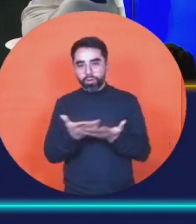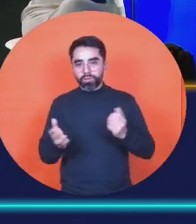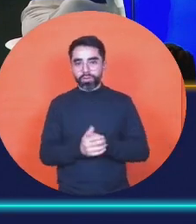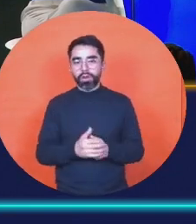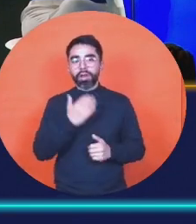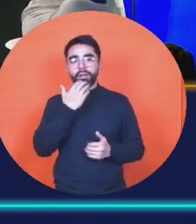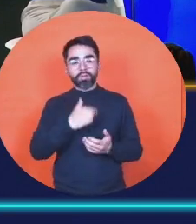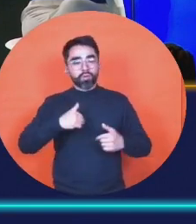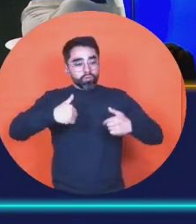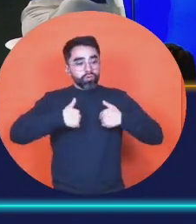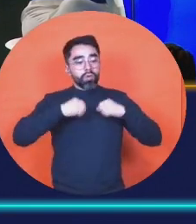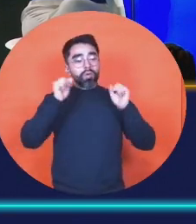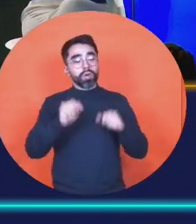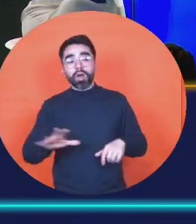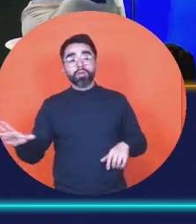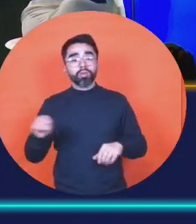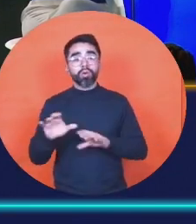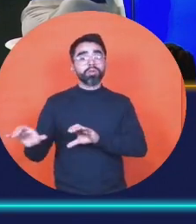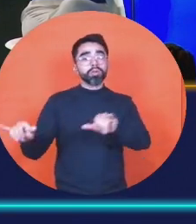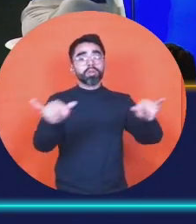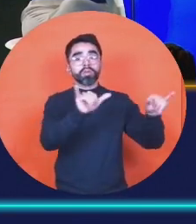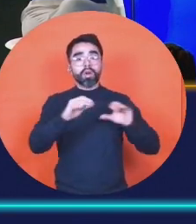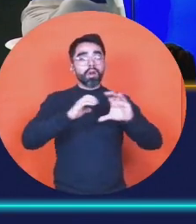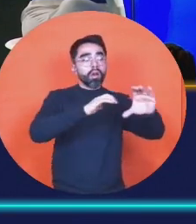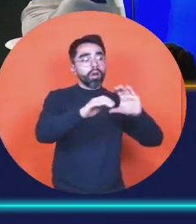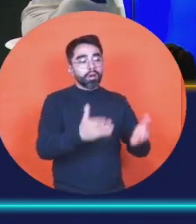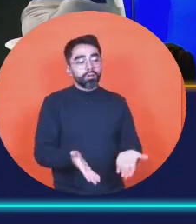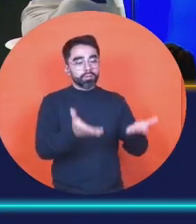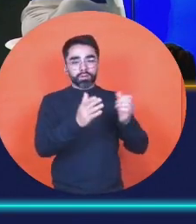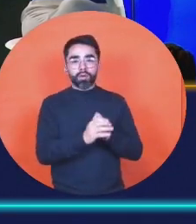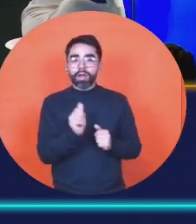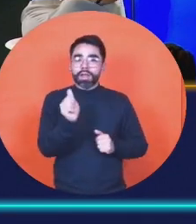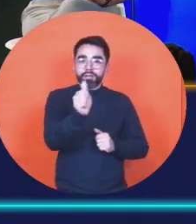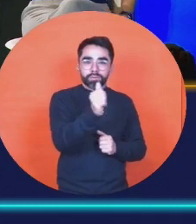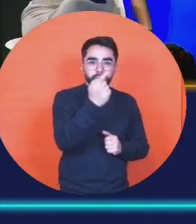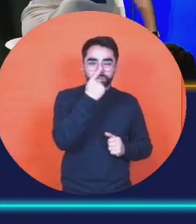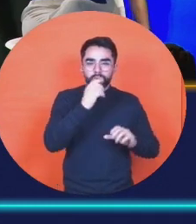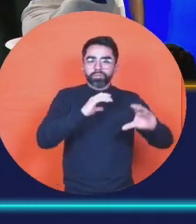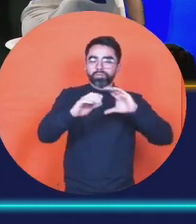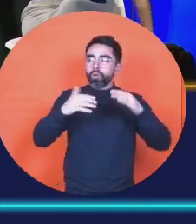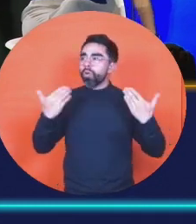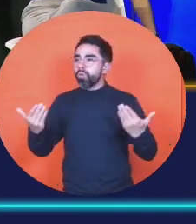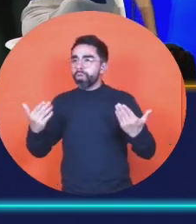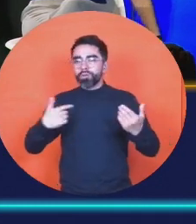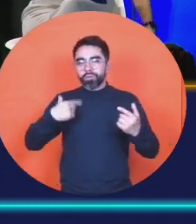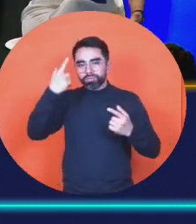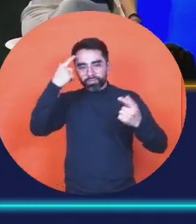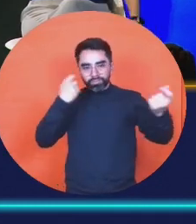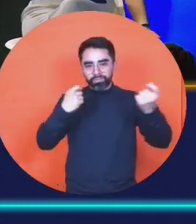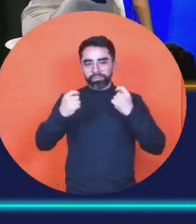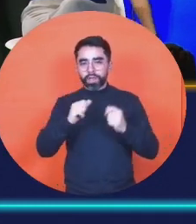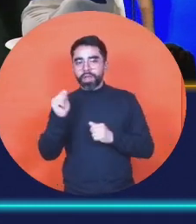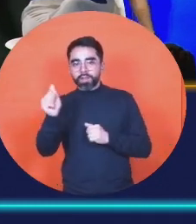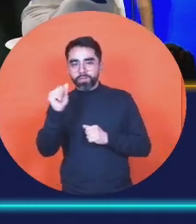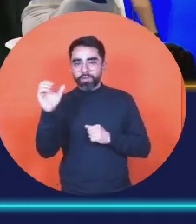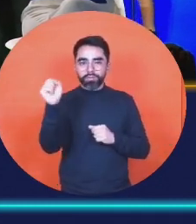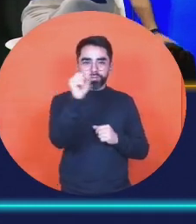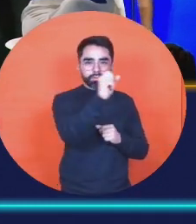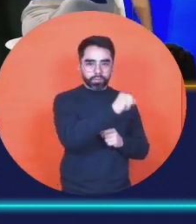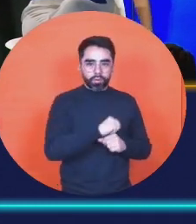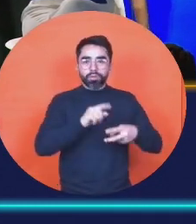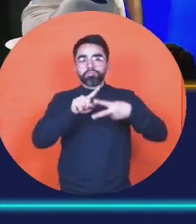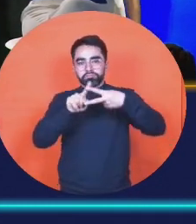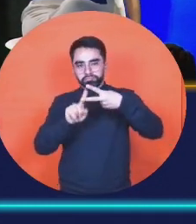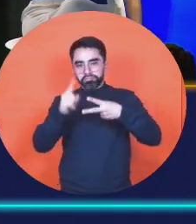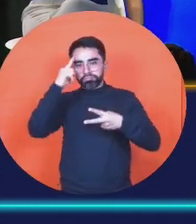como gestionar la forma en la que todo el mundo se comunica, sino que hay que dejarlos que vayan descubriendo sus formas de comunicación. Esas son como 2 estrategias que nos han funcionado bastante